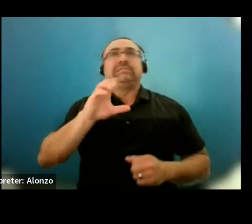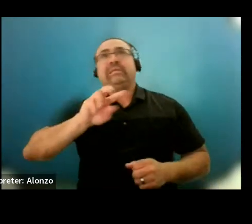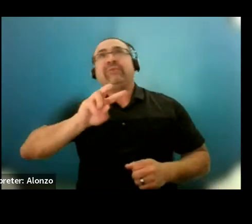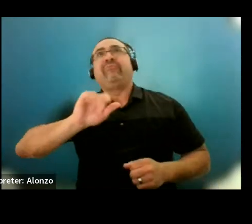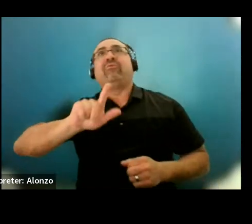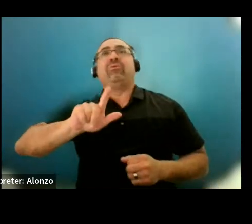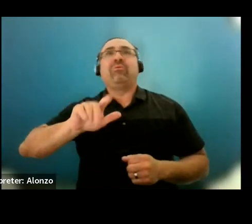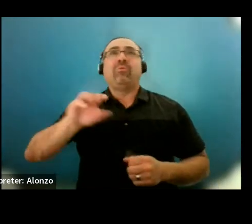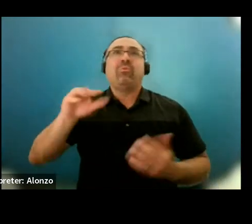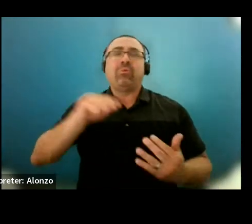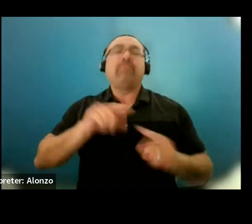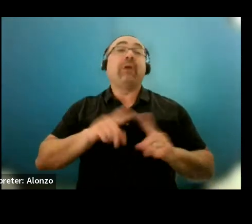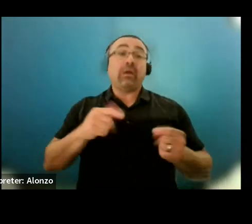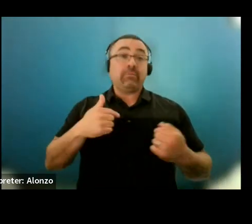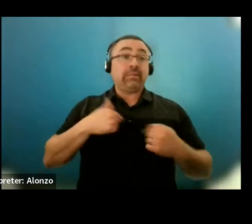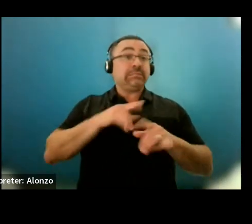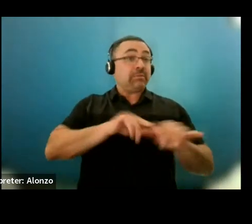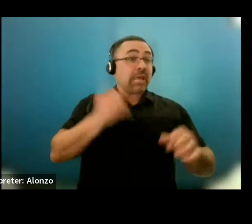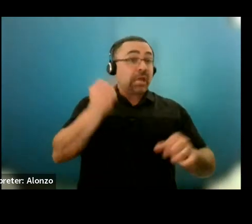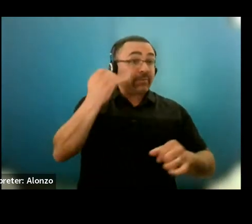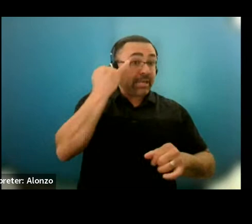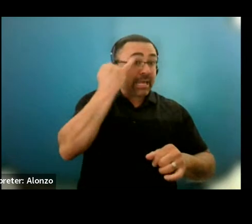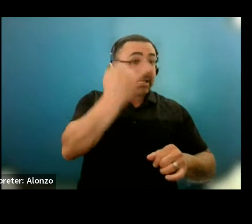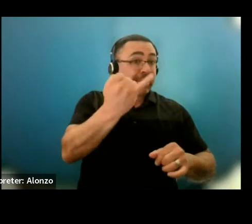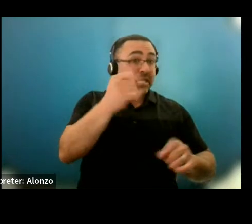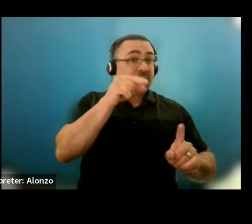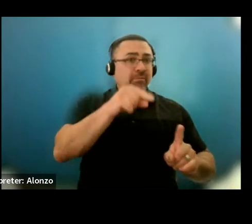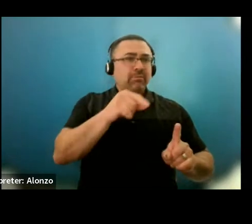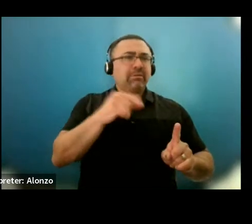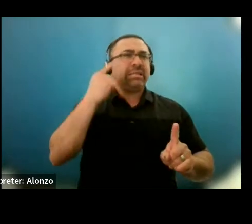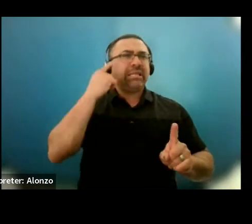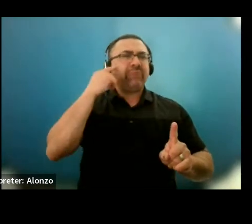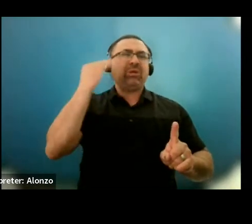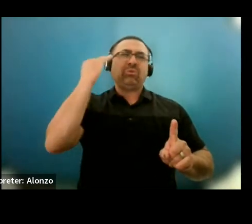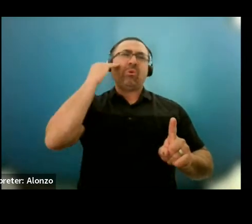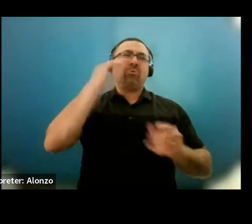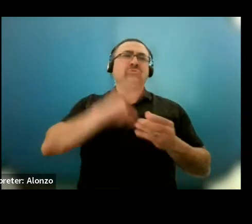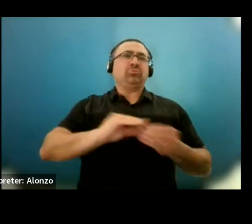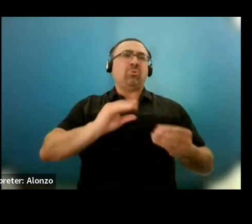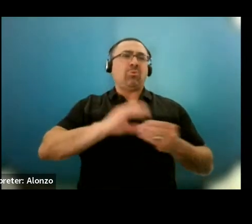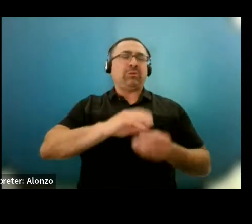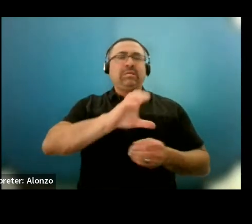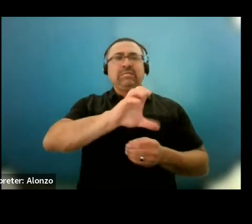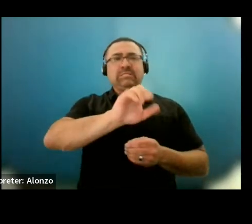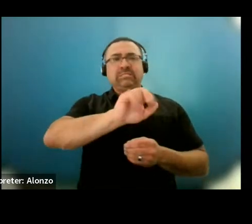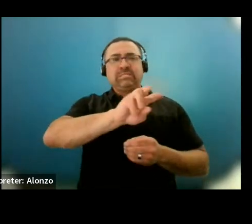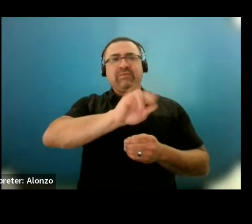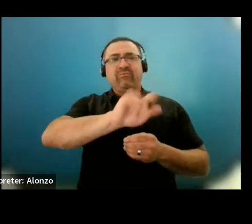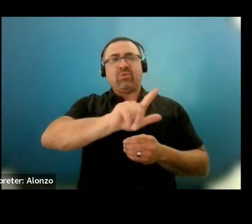At the same time, it was this idea that we all think we know the story of the Civil War, right?